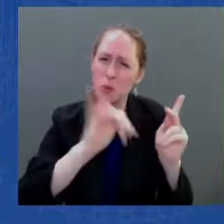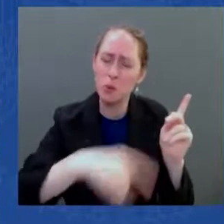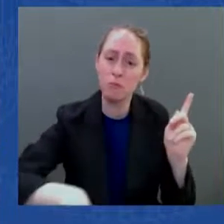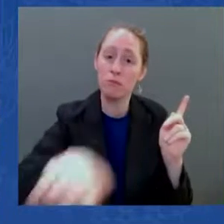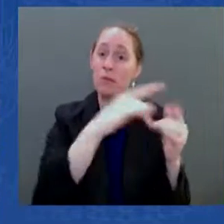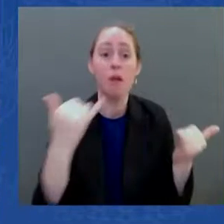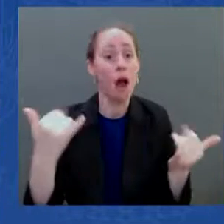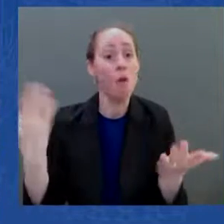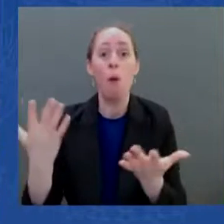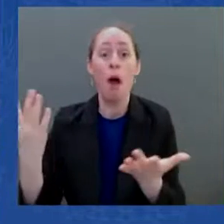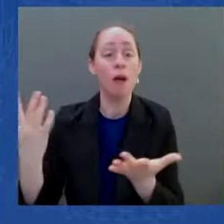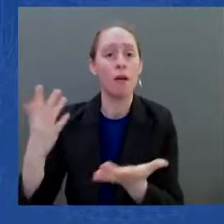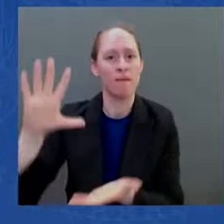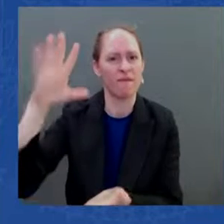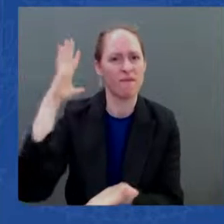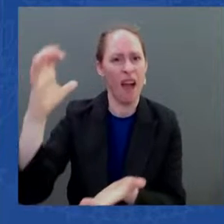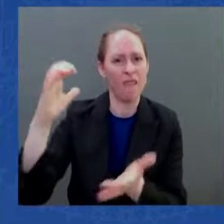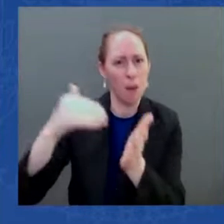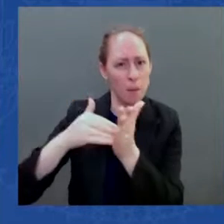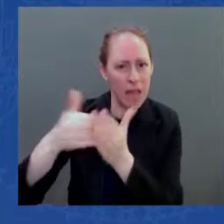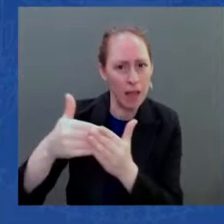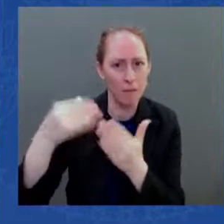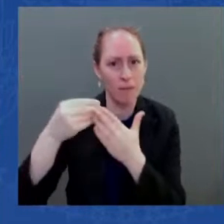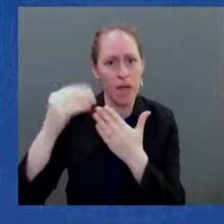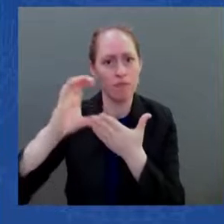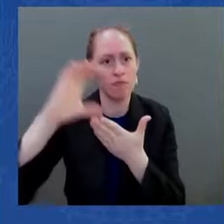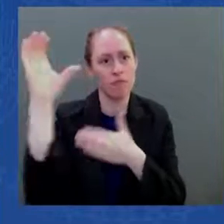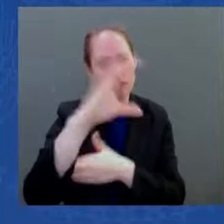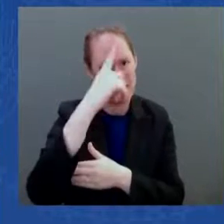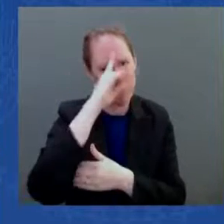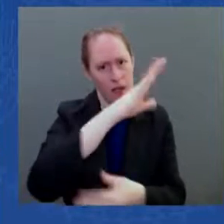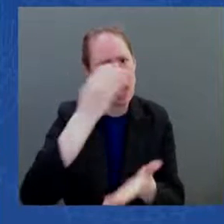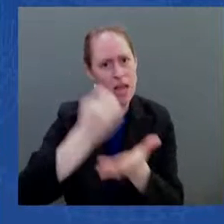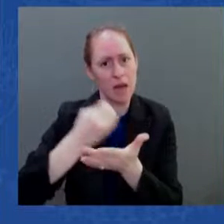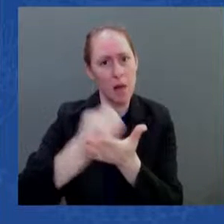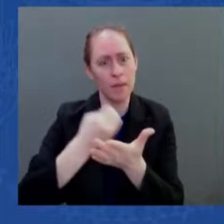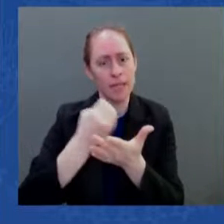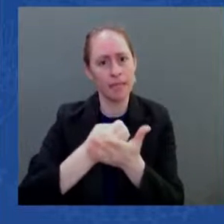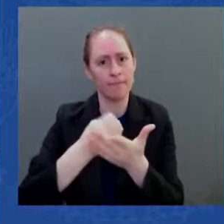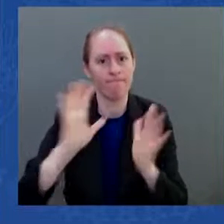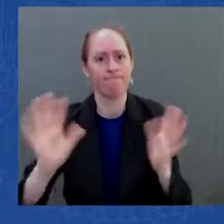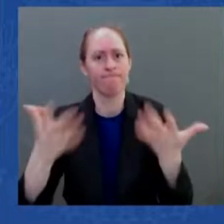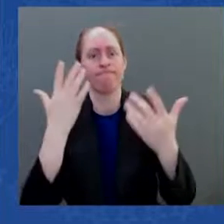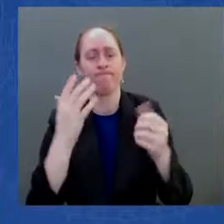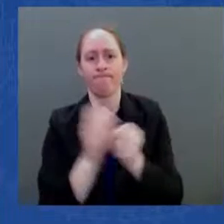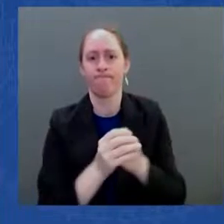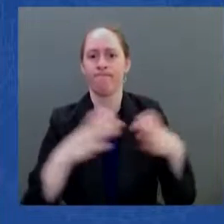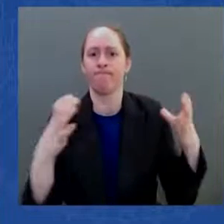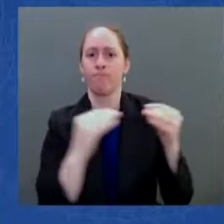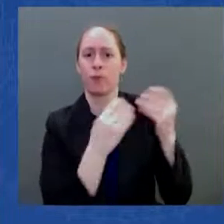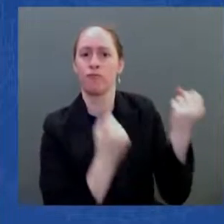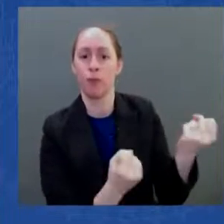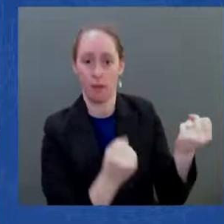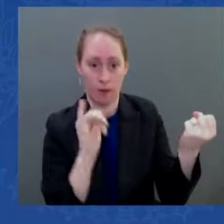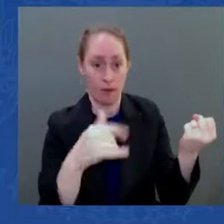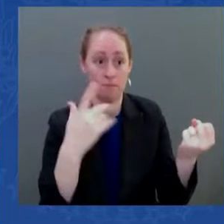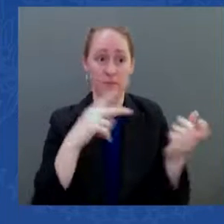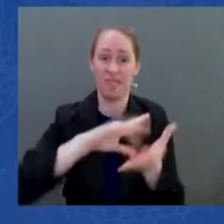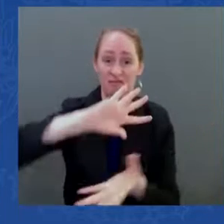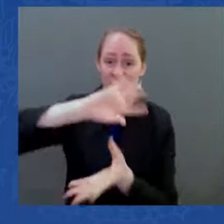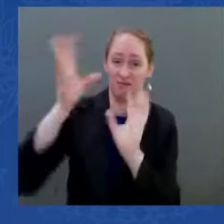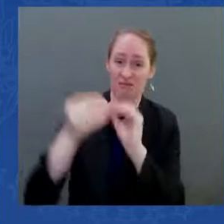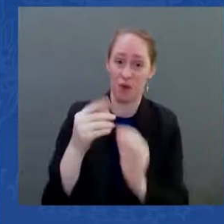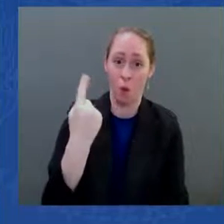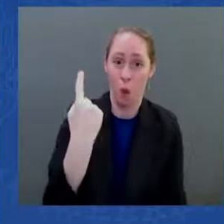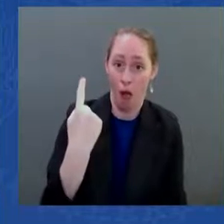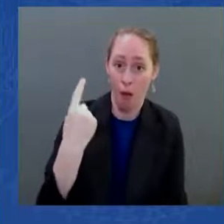economic assistance to the Ukrainian government. This brings our total economic support for Ukraine to $1 billion in the past 2 months.